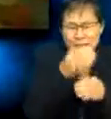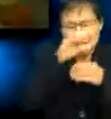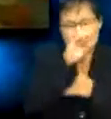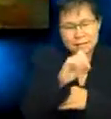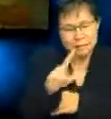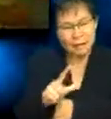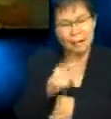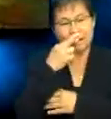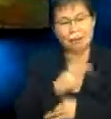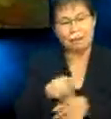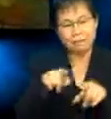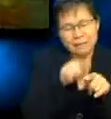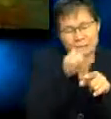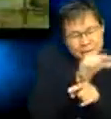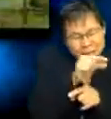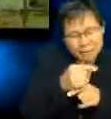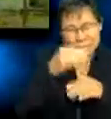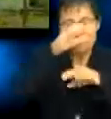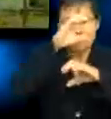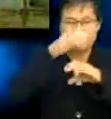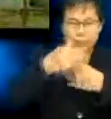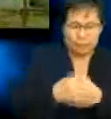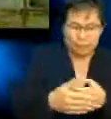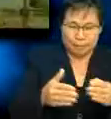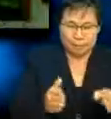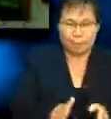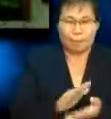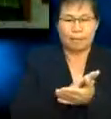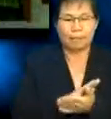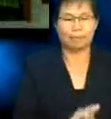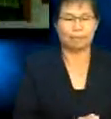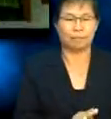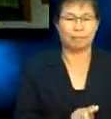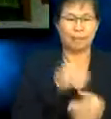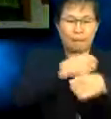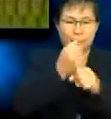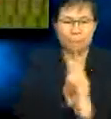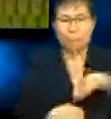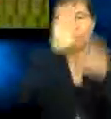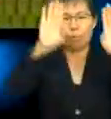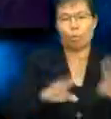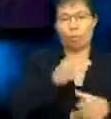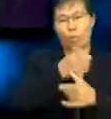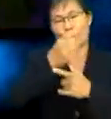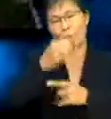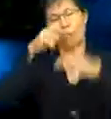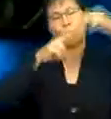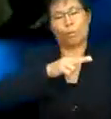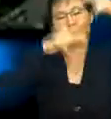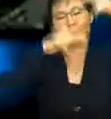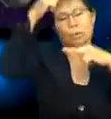cells are like tiny bricks that make up walls or towers big.